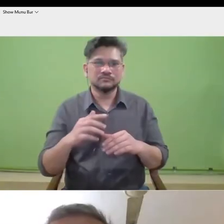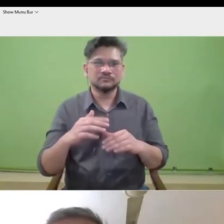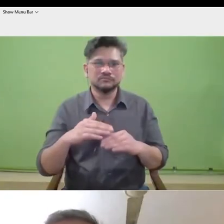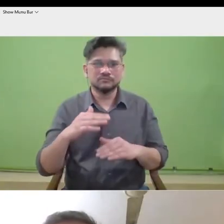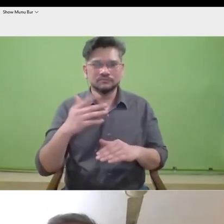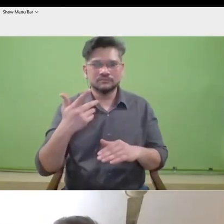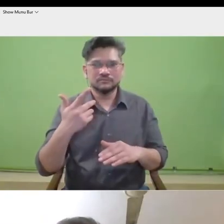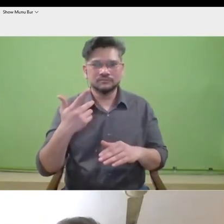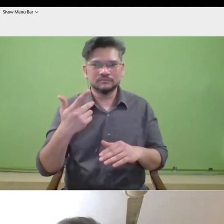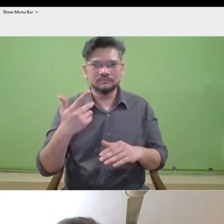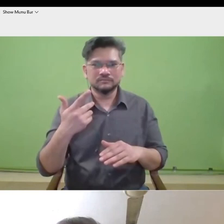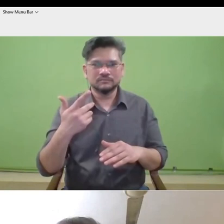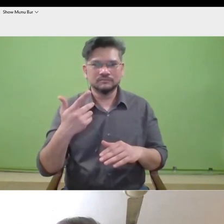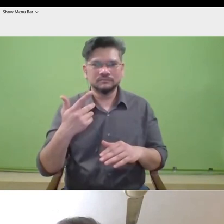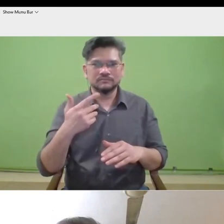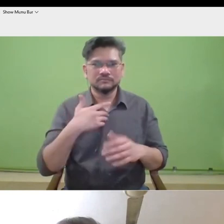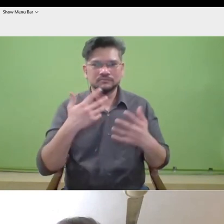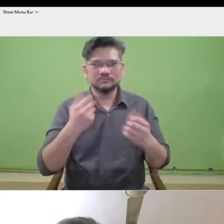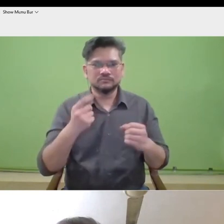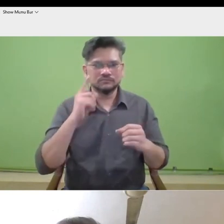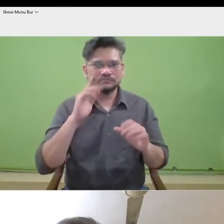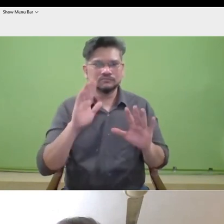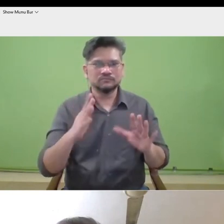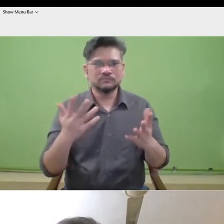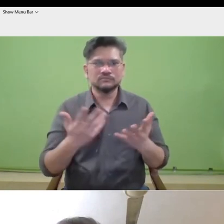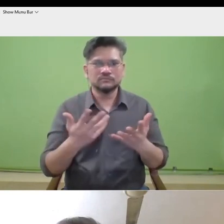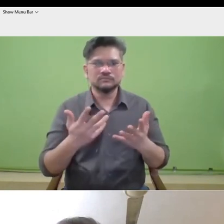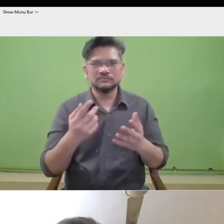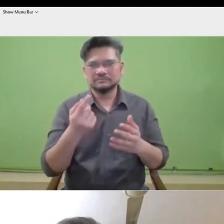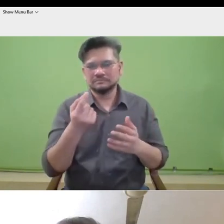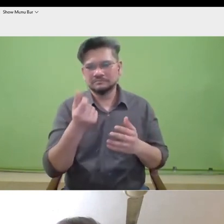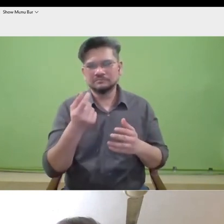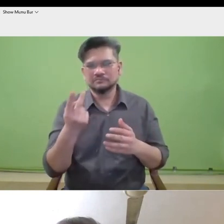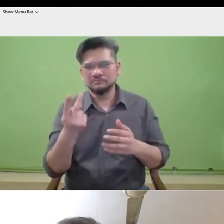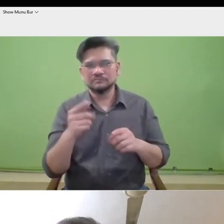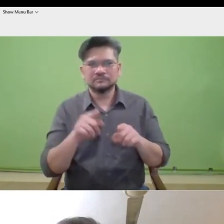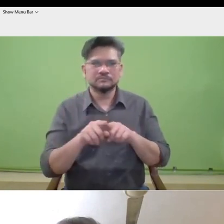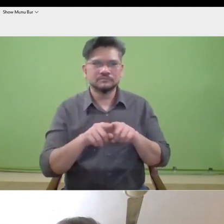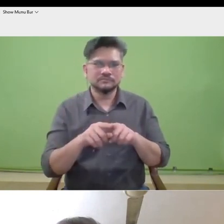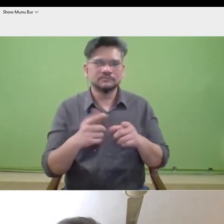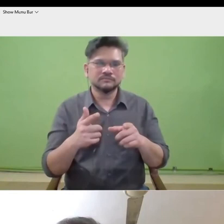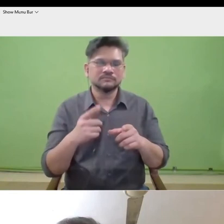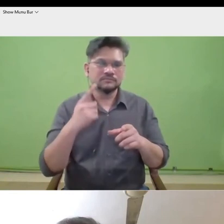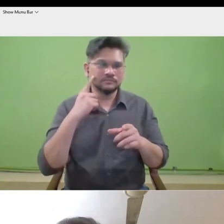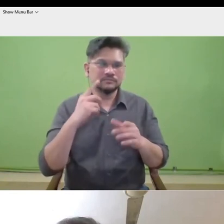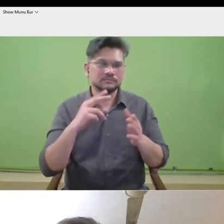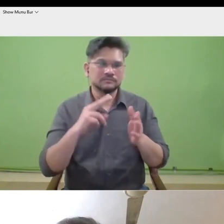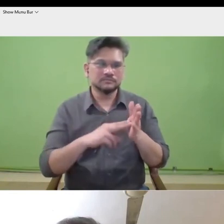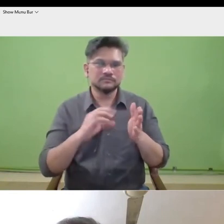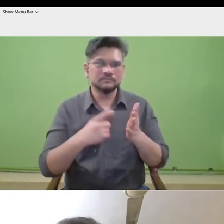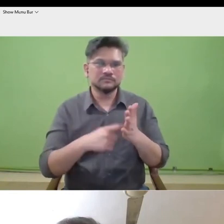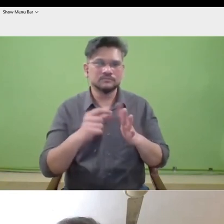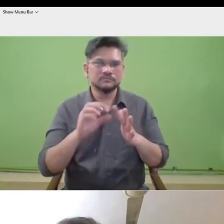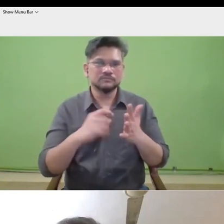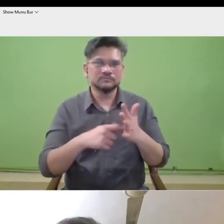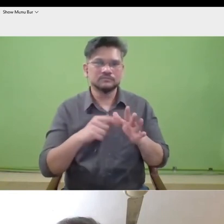uh i just wanted to show um one or two examples of uh incorporation and that would